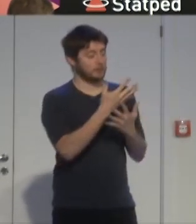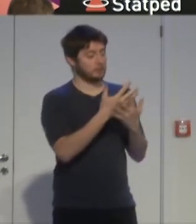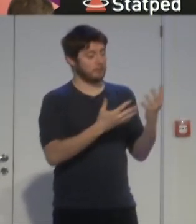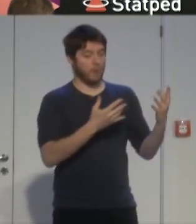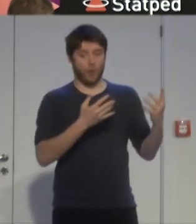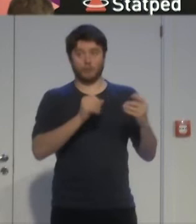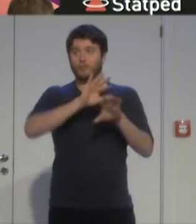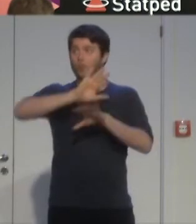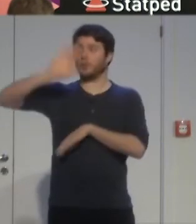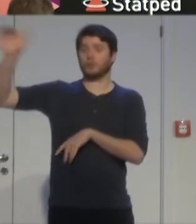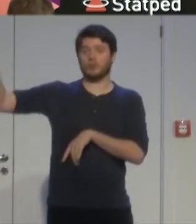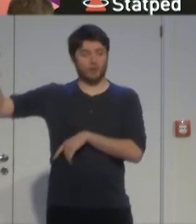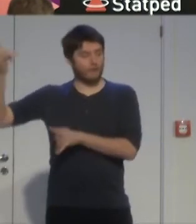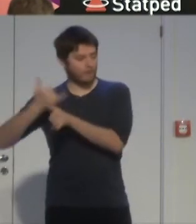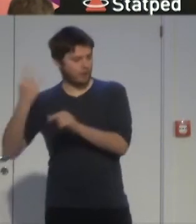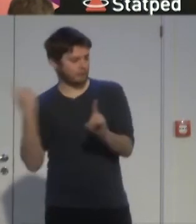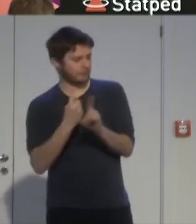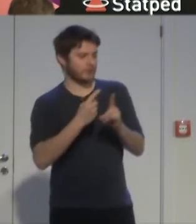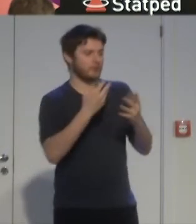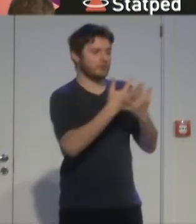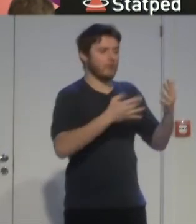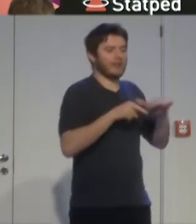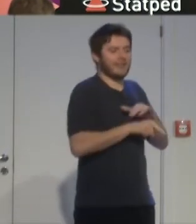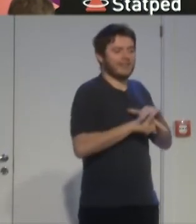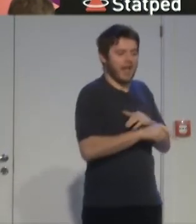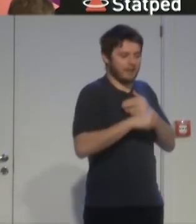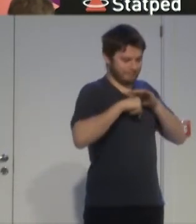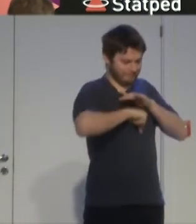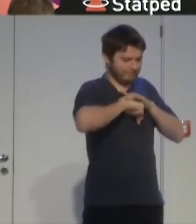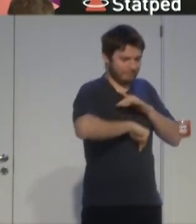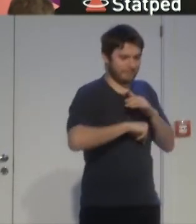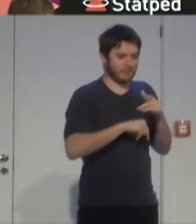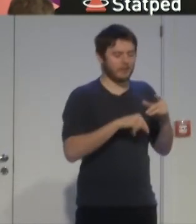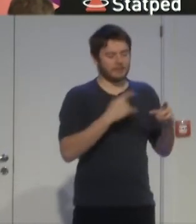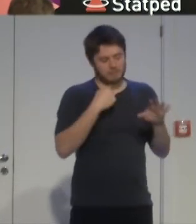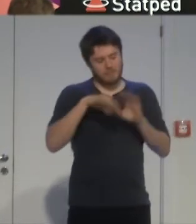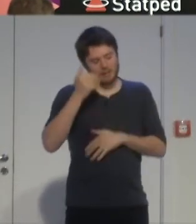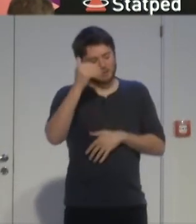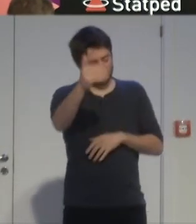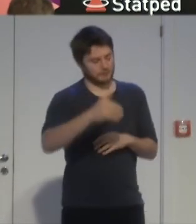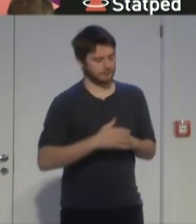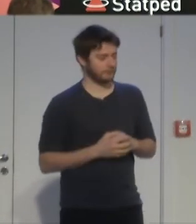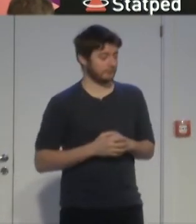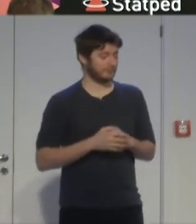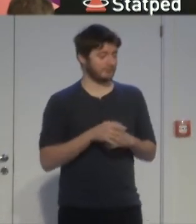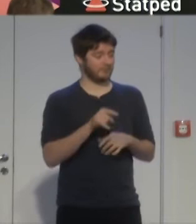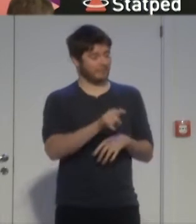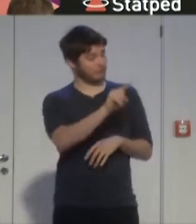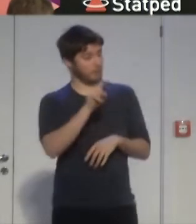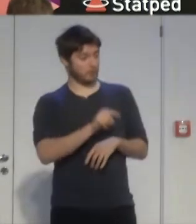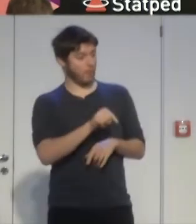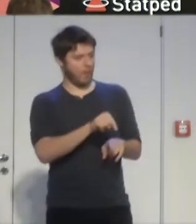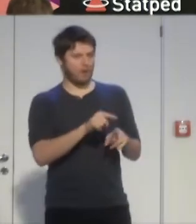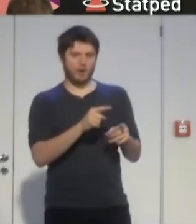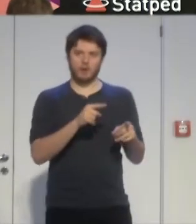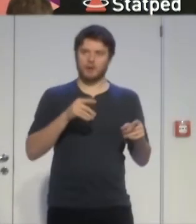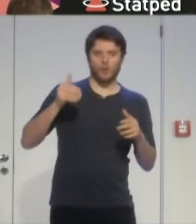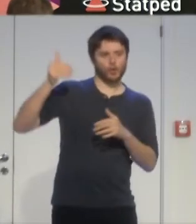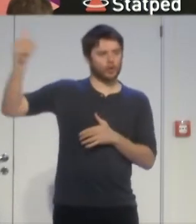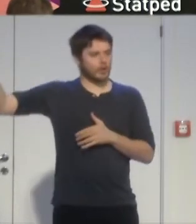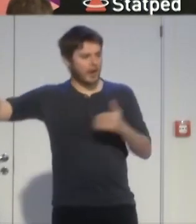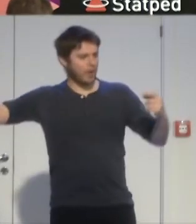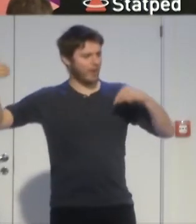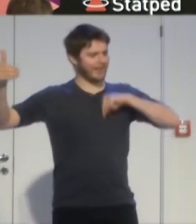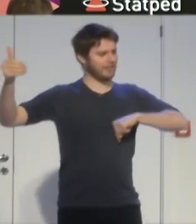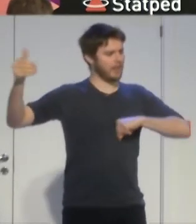the outside can meet language from the inside. I come back to that. And this question is not new. It has been addressed and